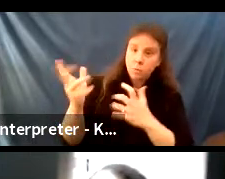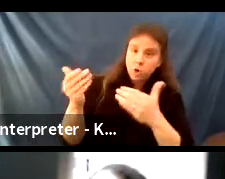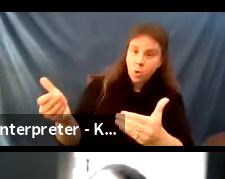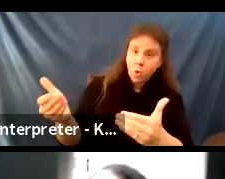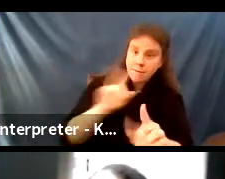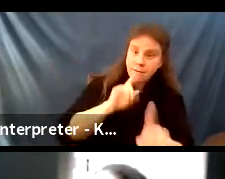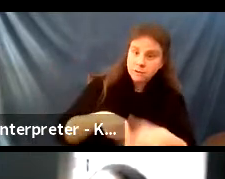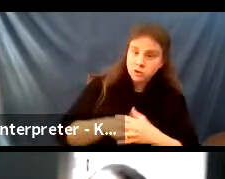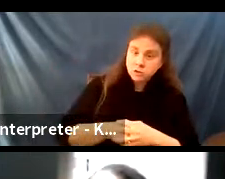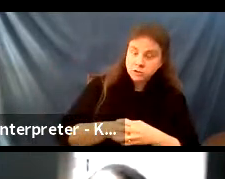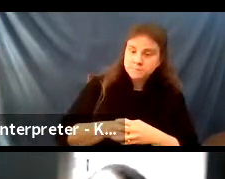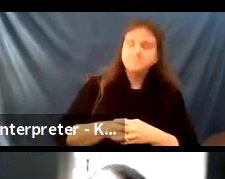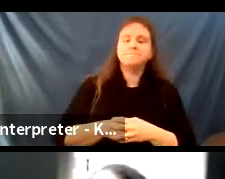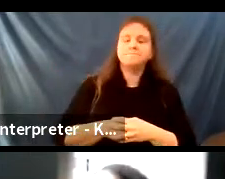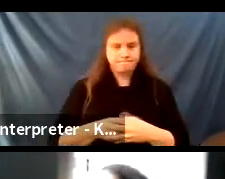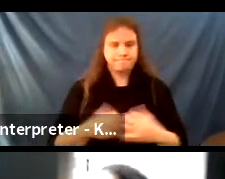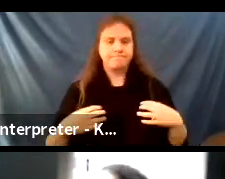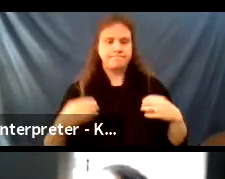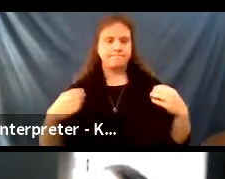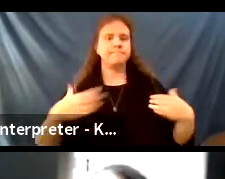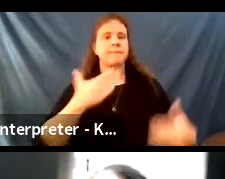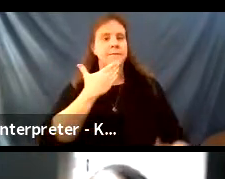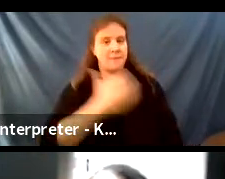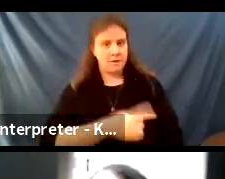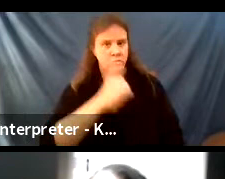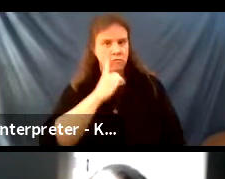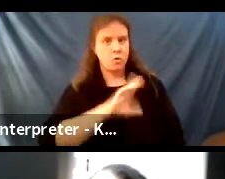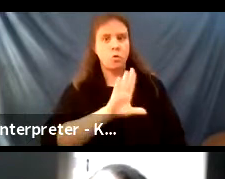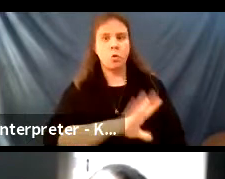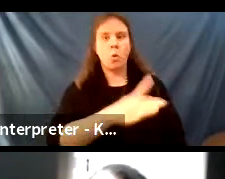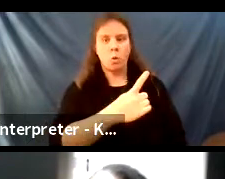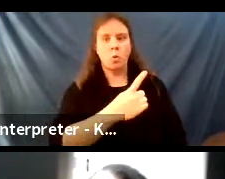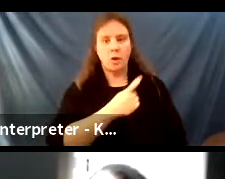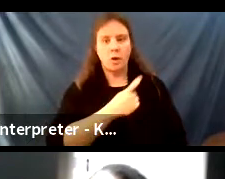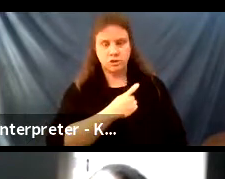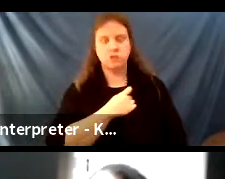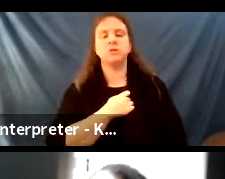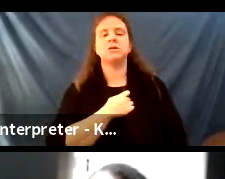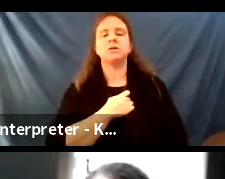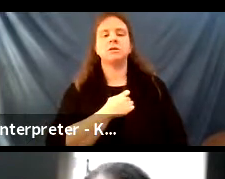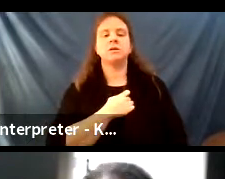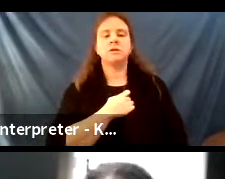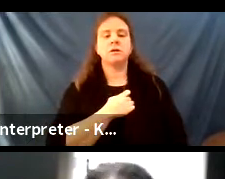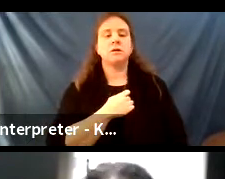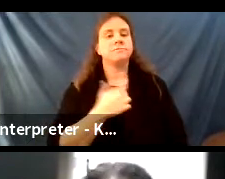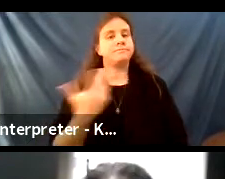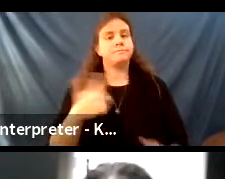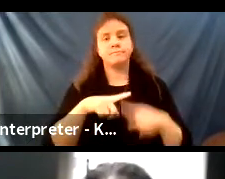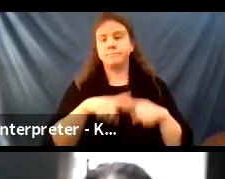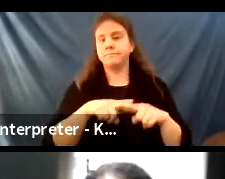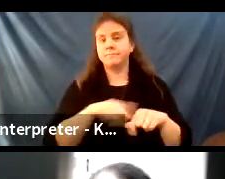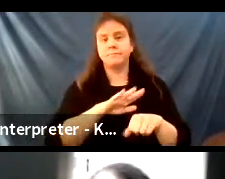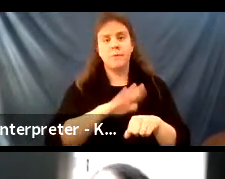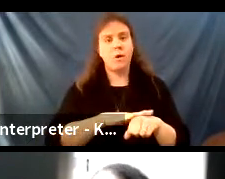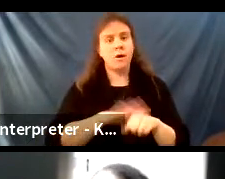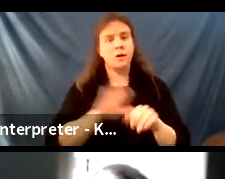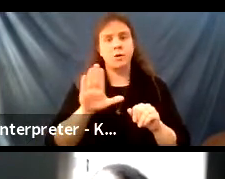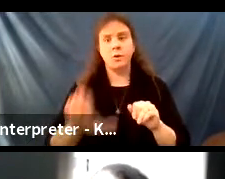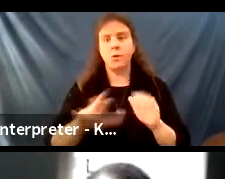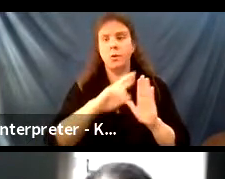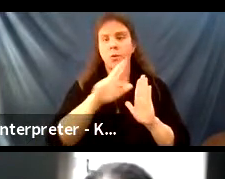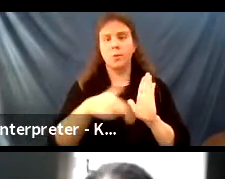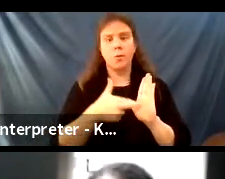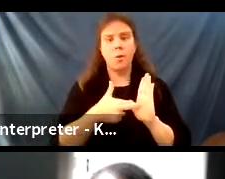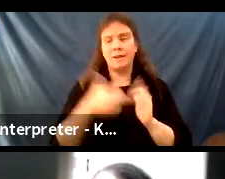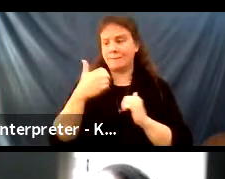Thanks for the question. It would be based on the role that your members